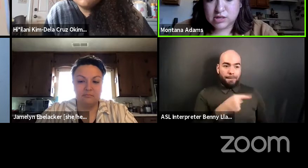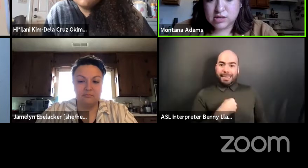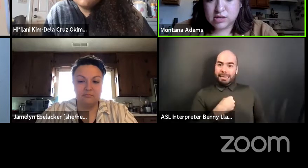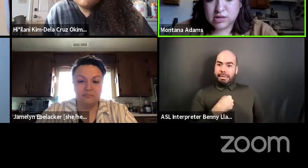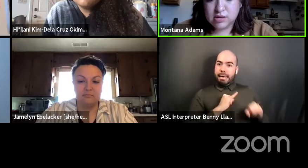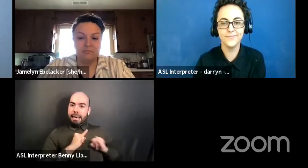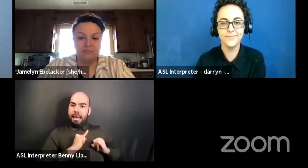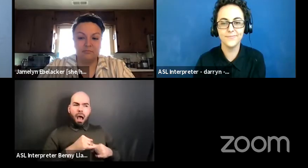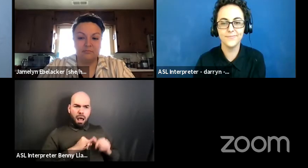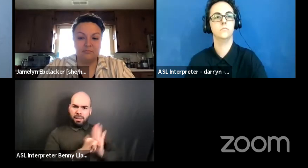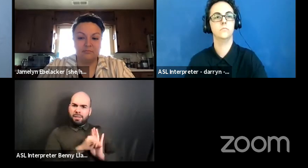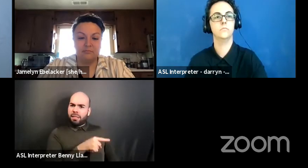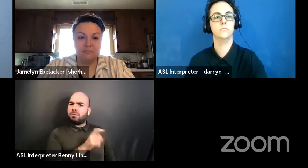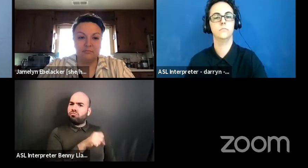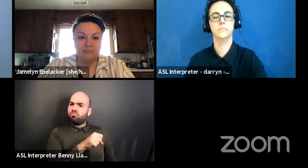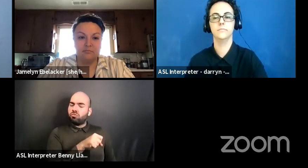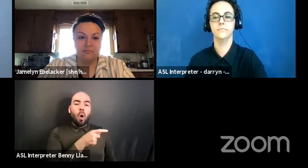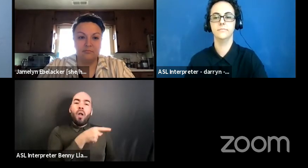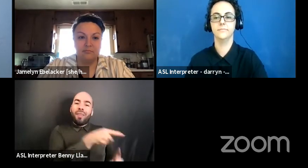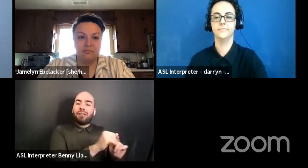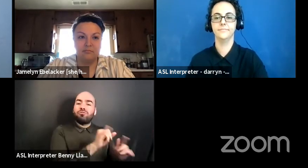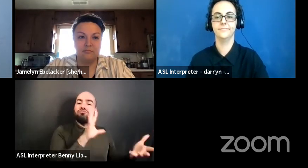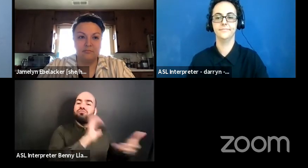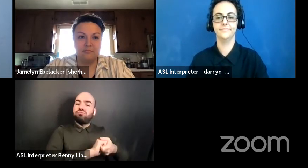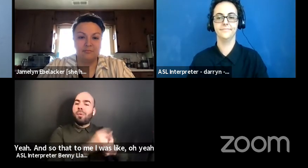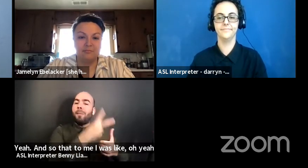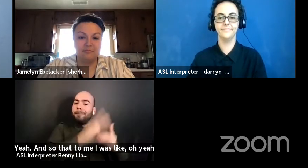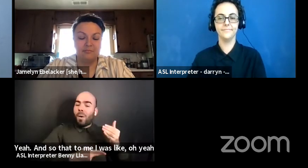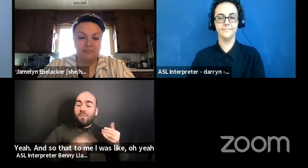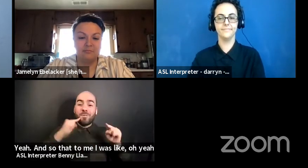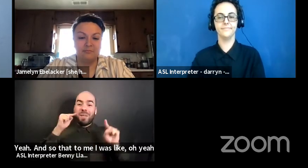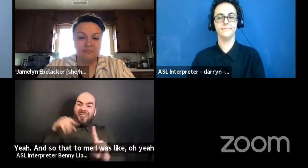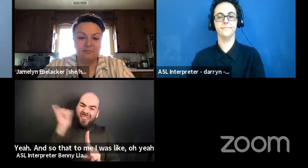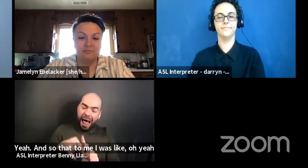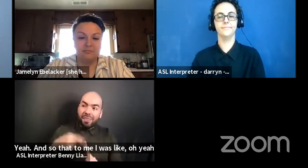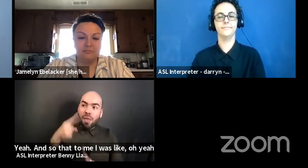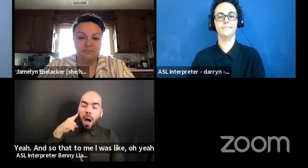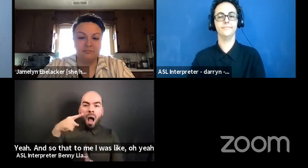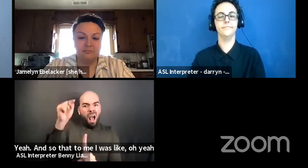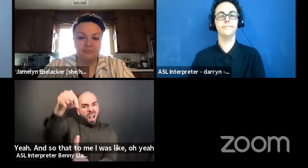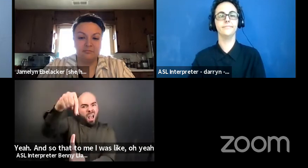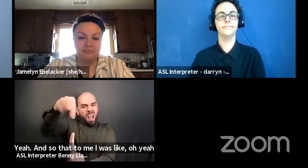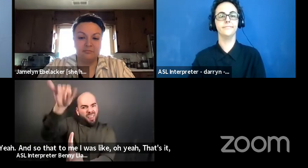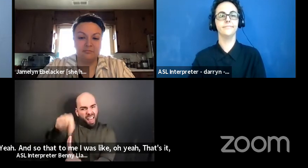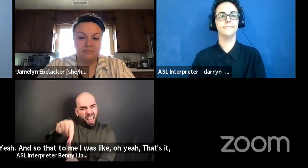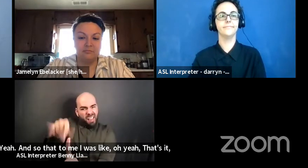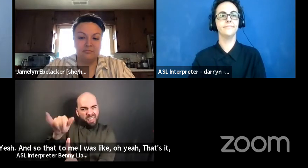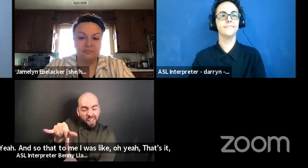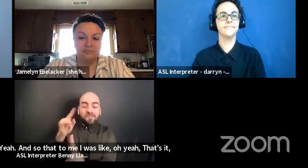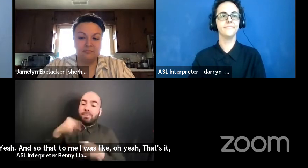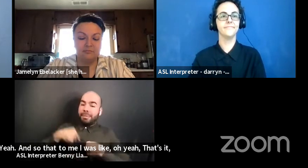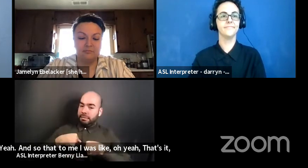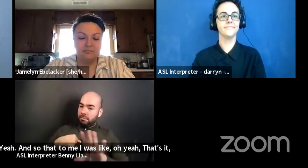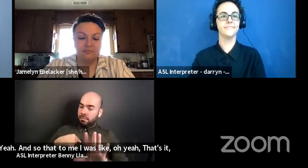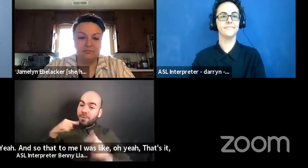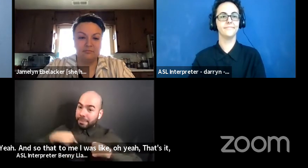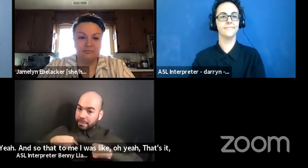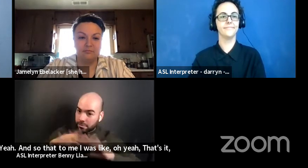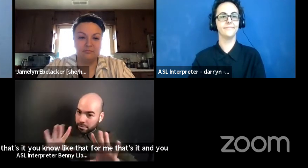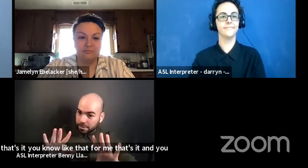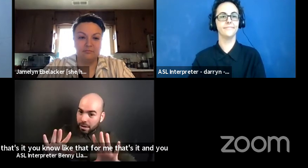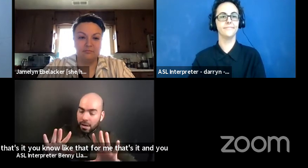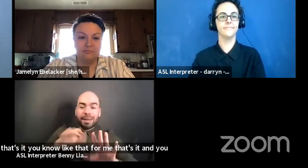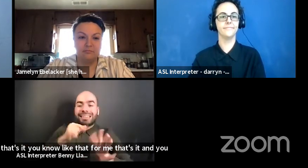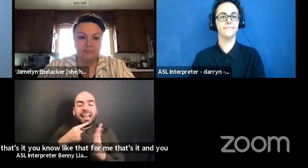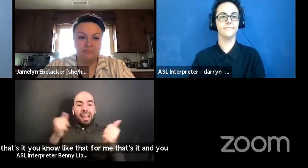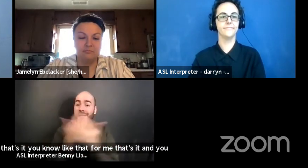is, yeah. And so that, to me, I was like, oh yeah, that's it. That's it. You know, like, that for me, that's it. You know, like, I'm not saying like be all end all, that's